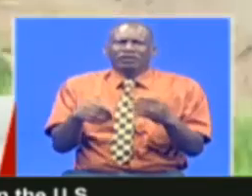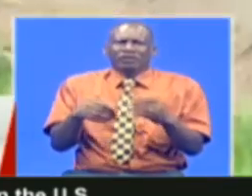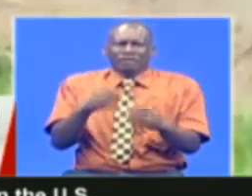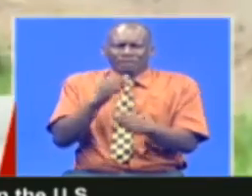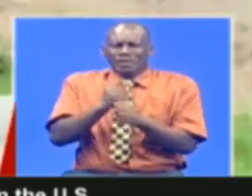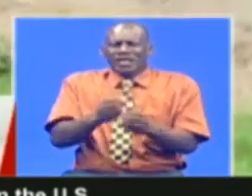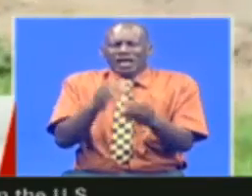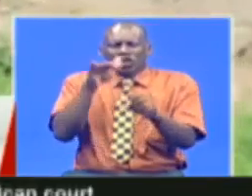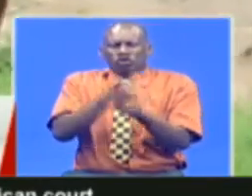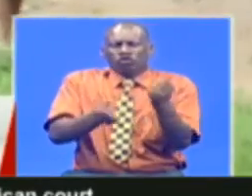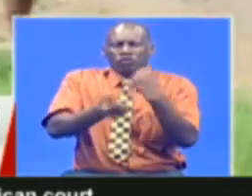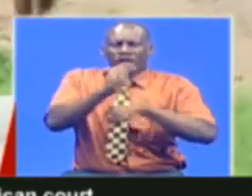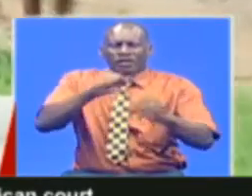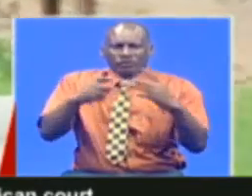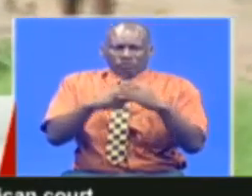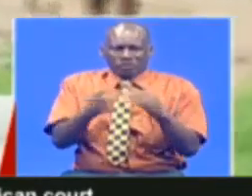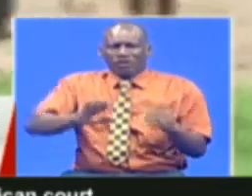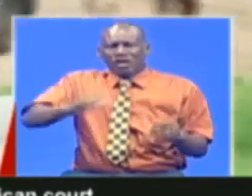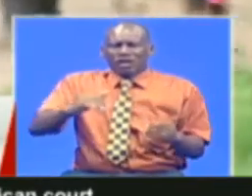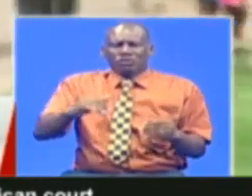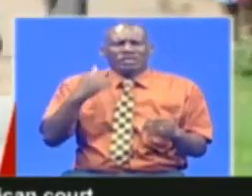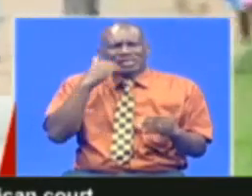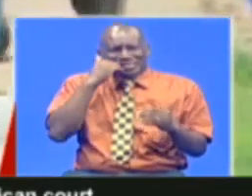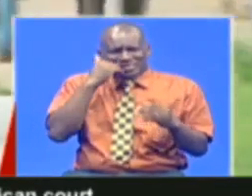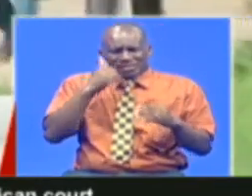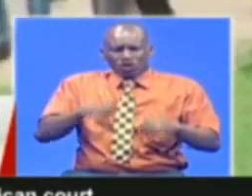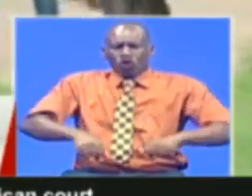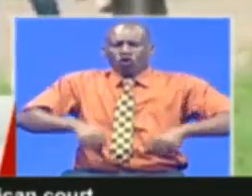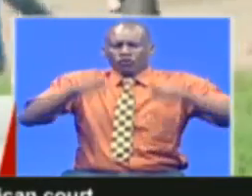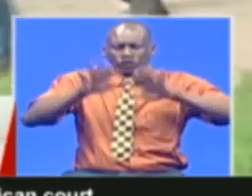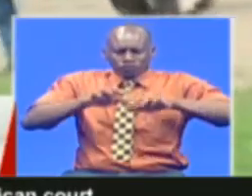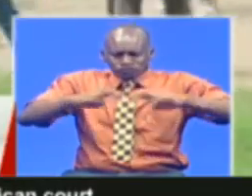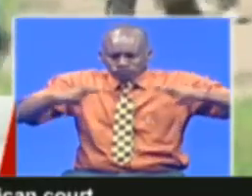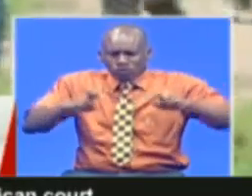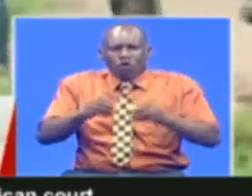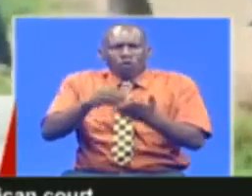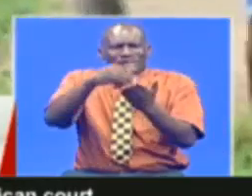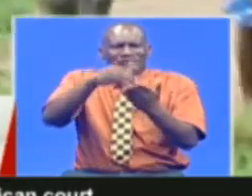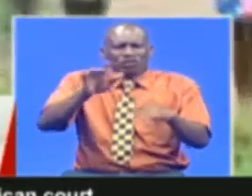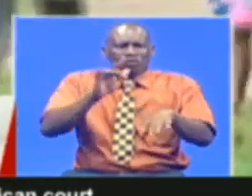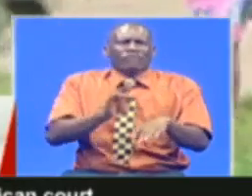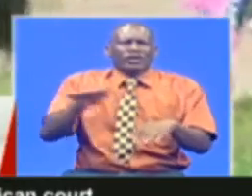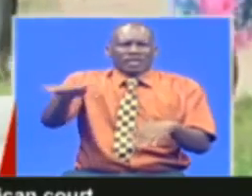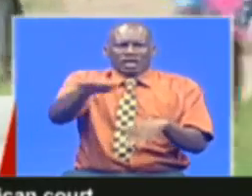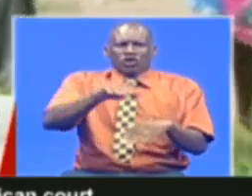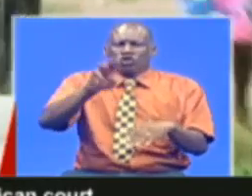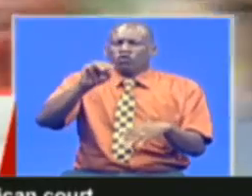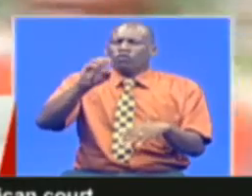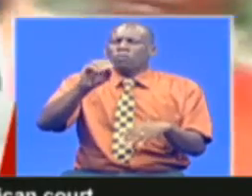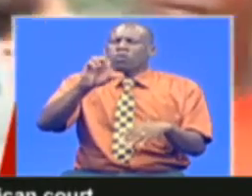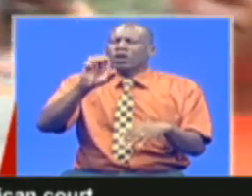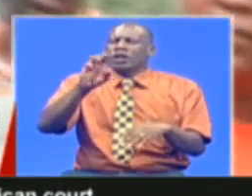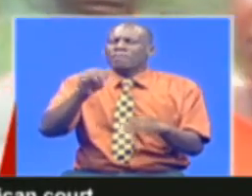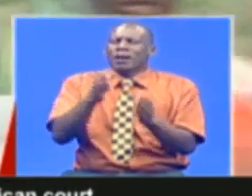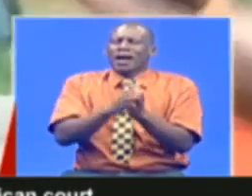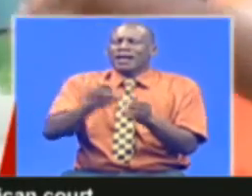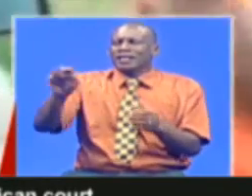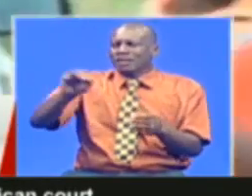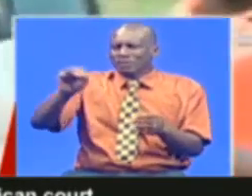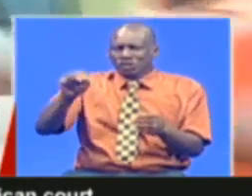activities. County disease surveillance officers were dispatched to the affected areas of Molem and Nyamasaria to